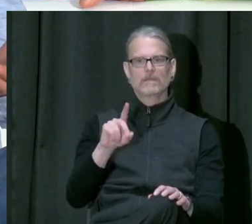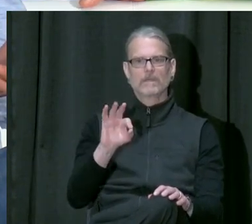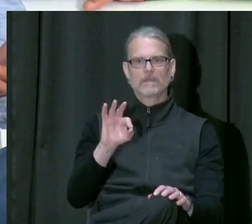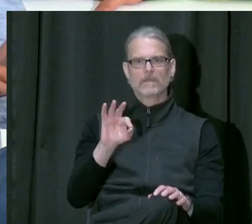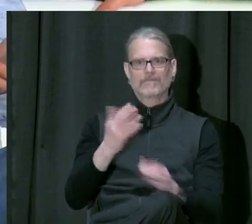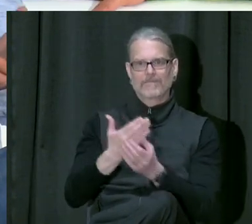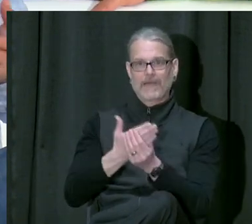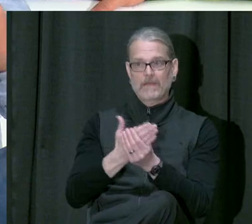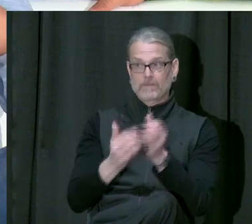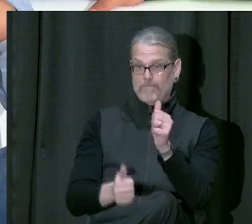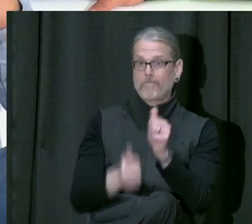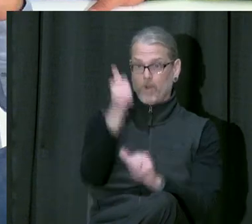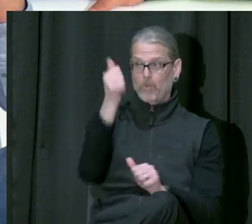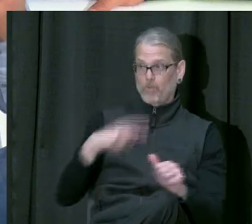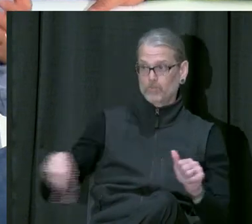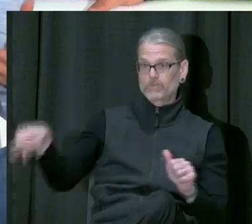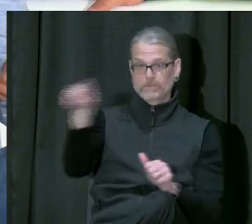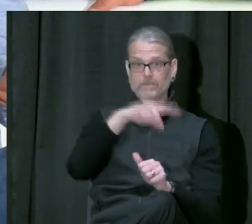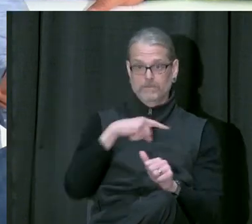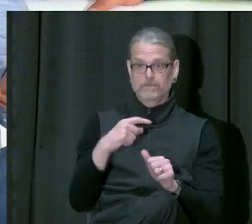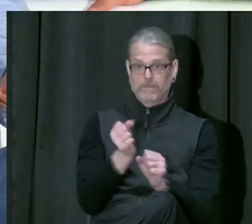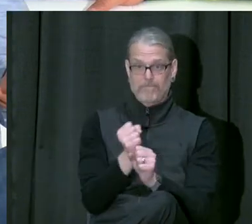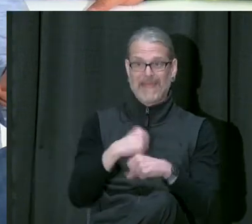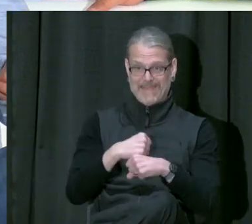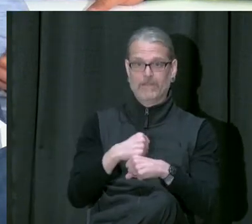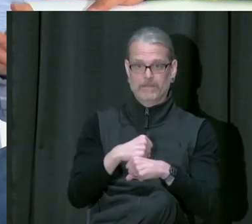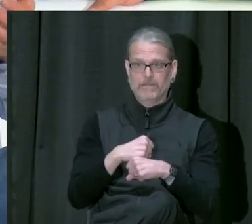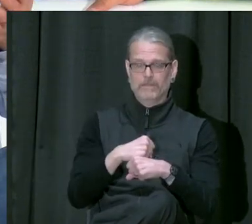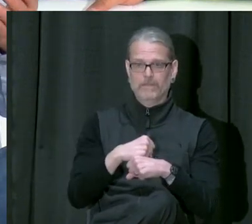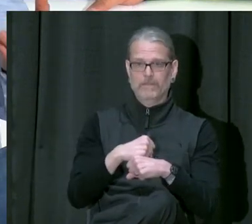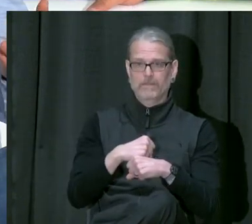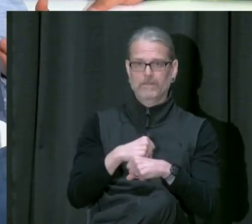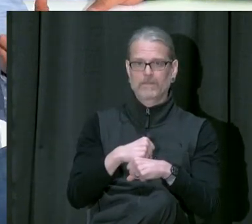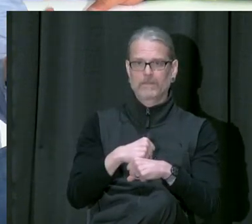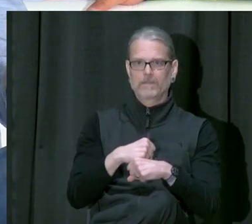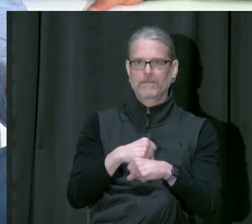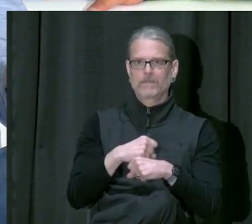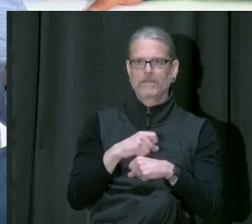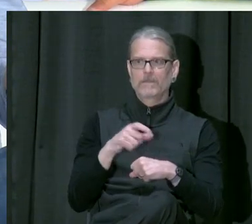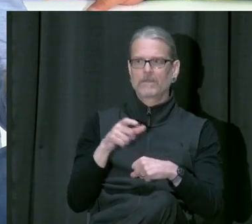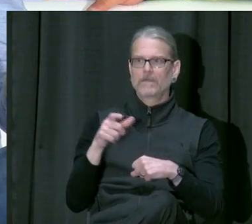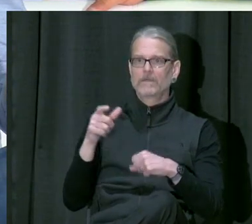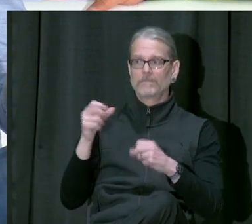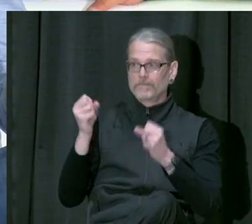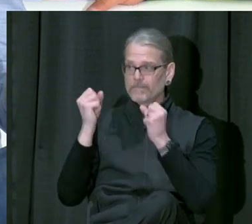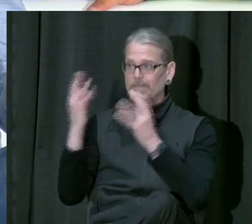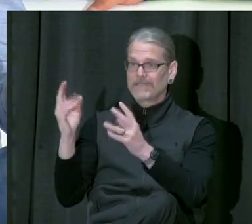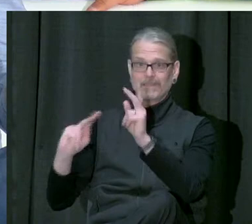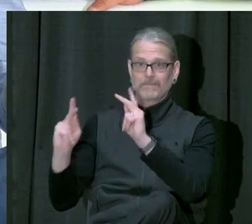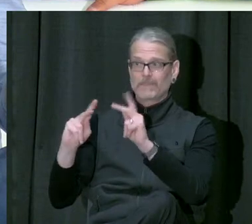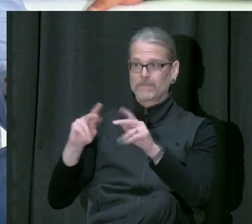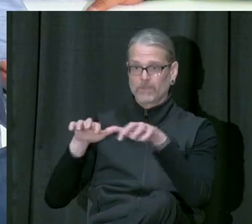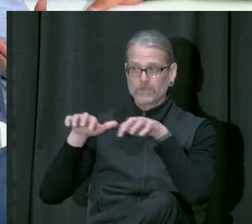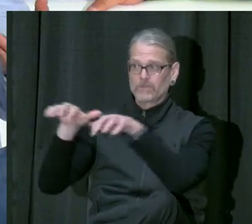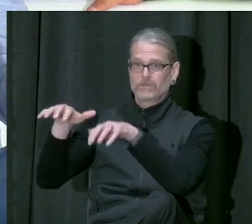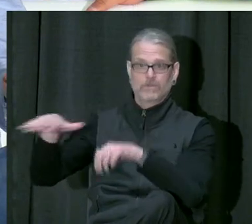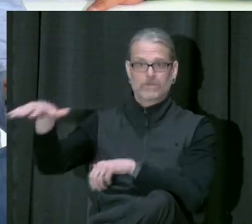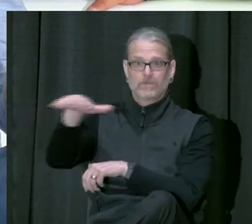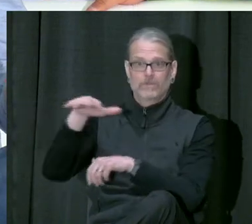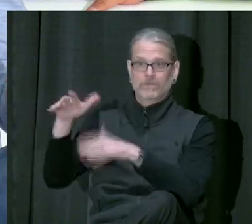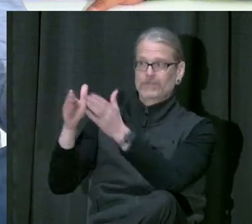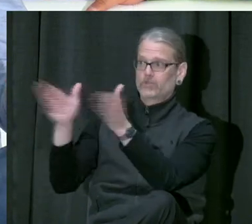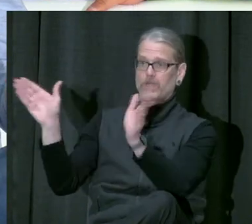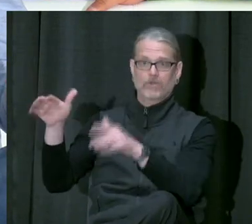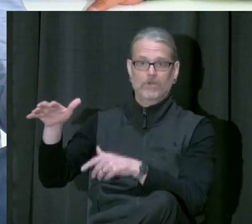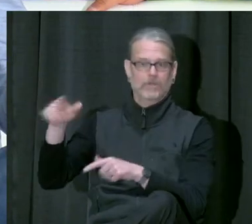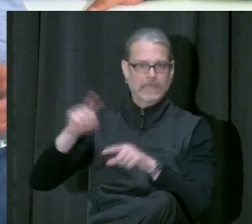create cannot be read by a large portion of the population, that really